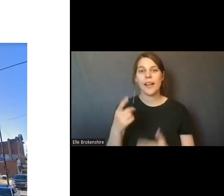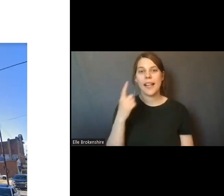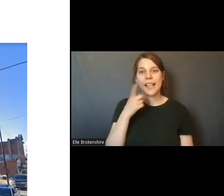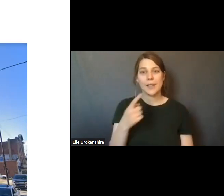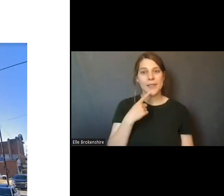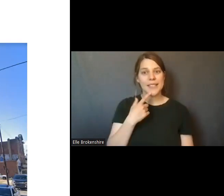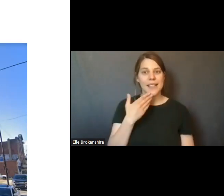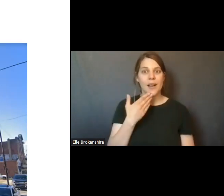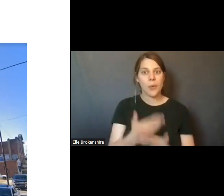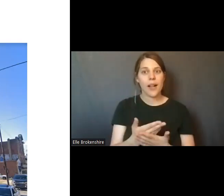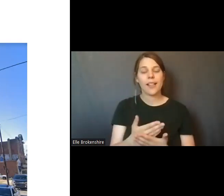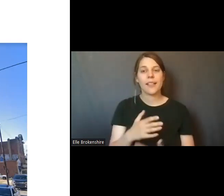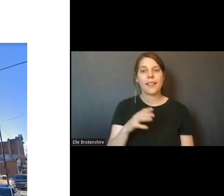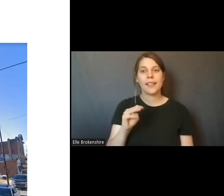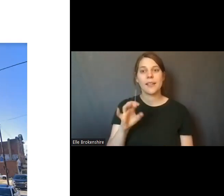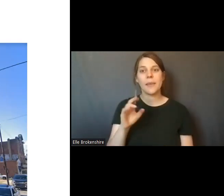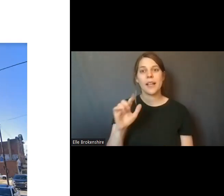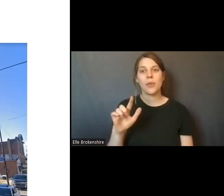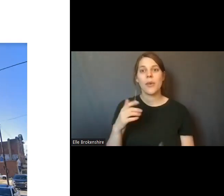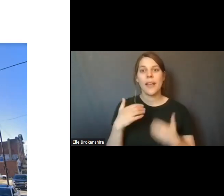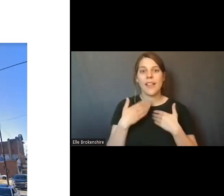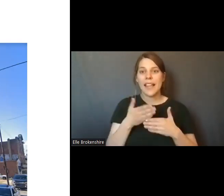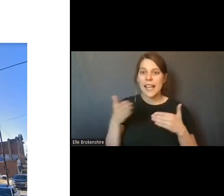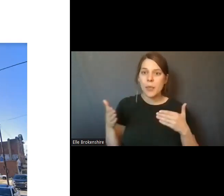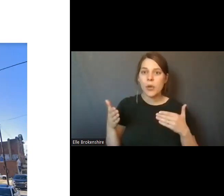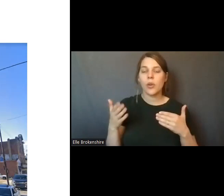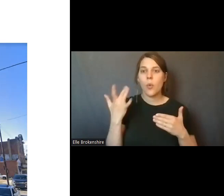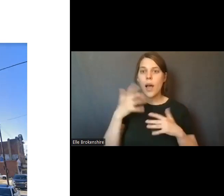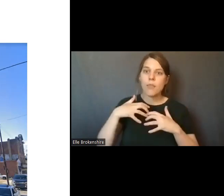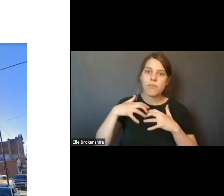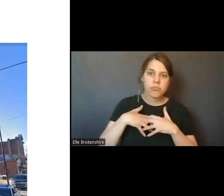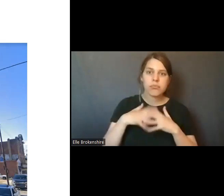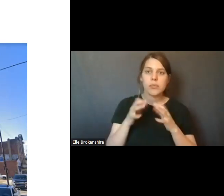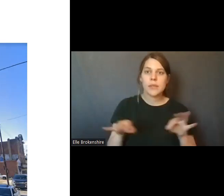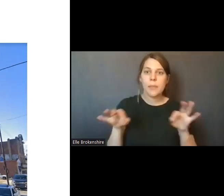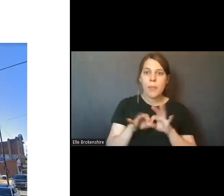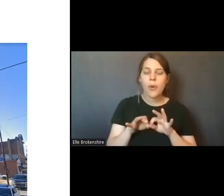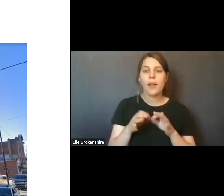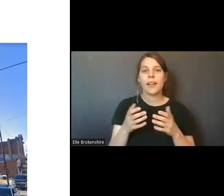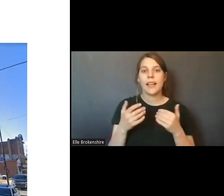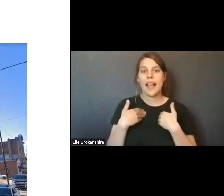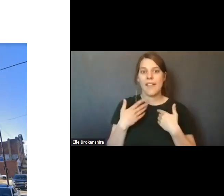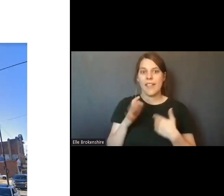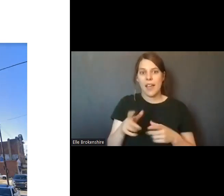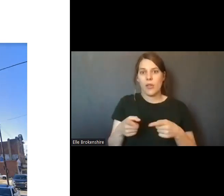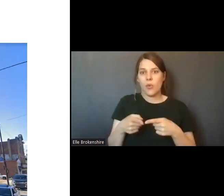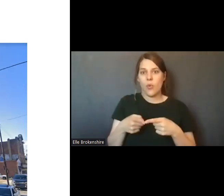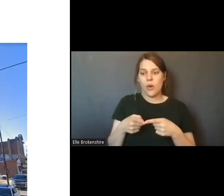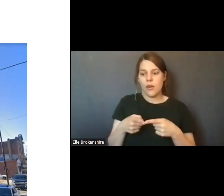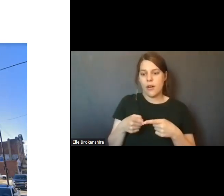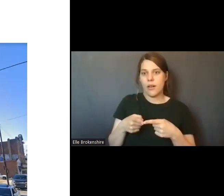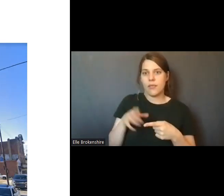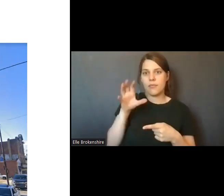of the neighborhood fabric and the importance that this building, especially on a corner like it is,